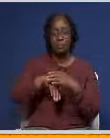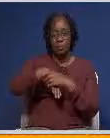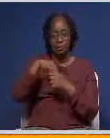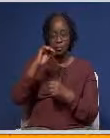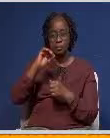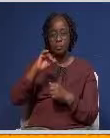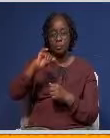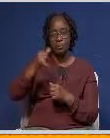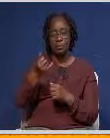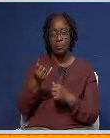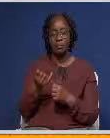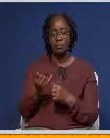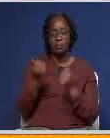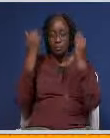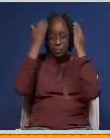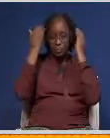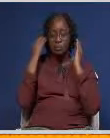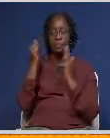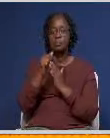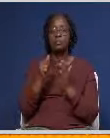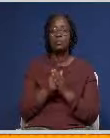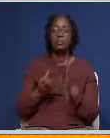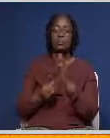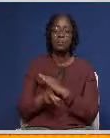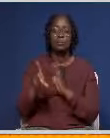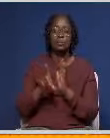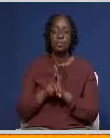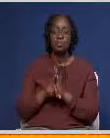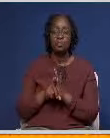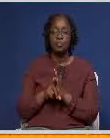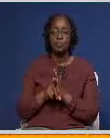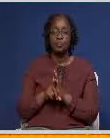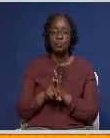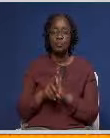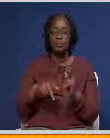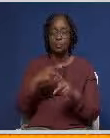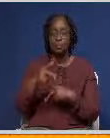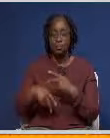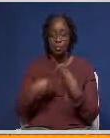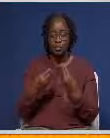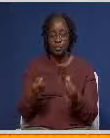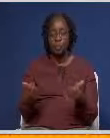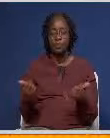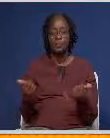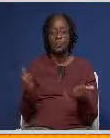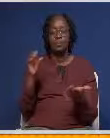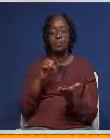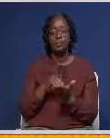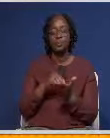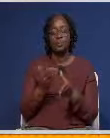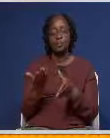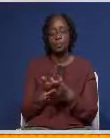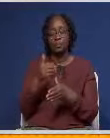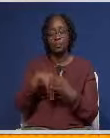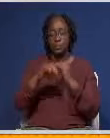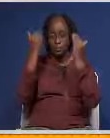judicial structures and the court system, explaining the role of such bodies in facilitating the solution of matters found